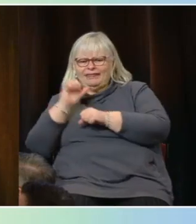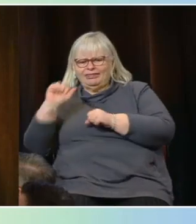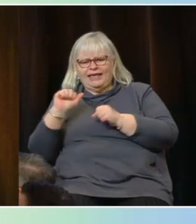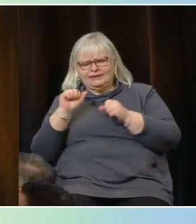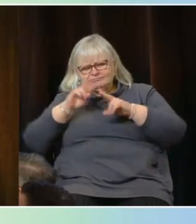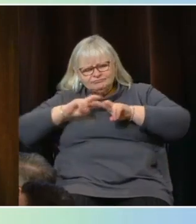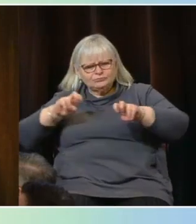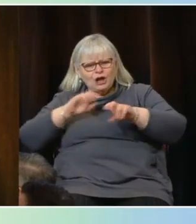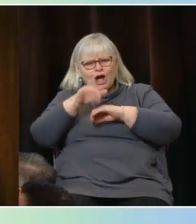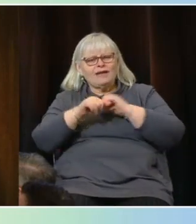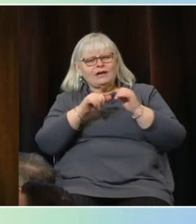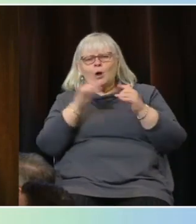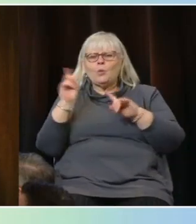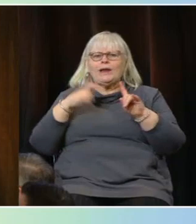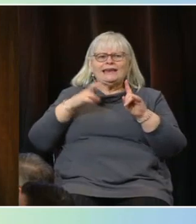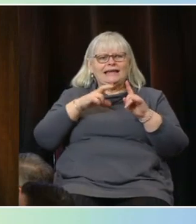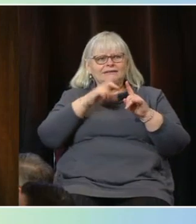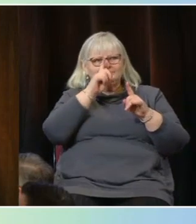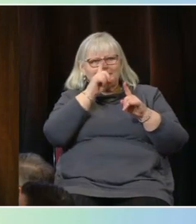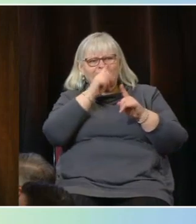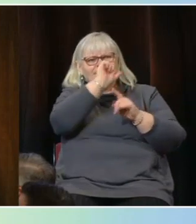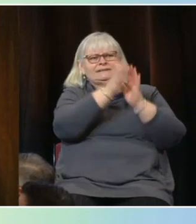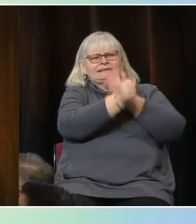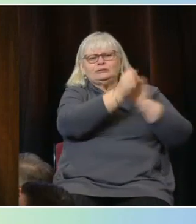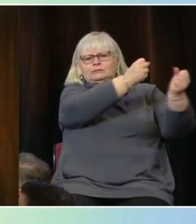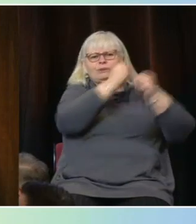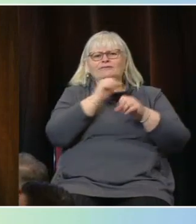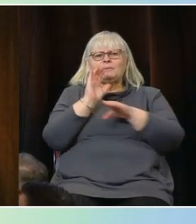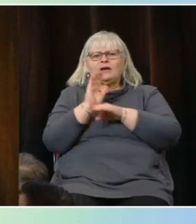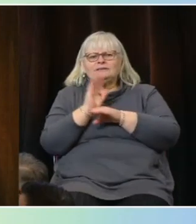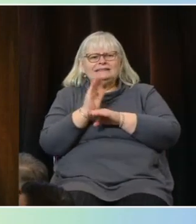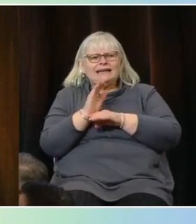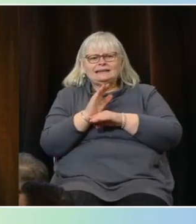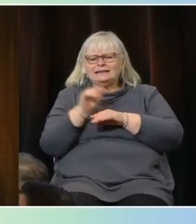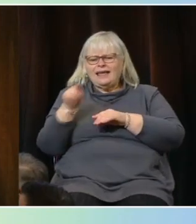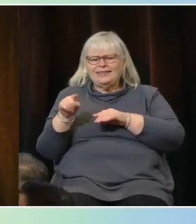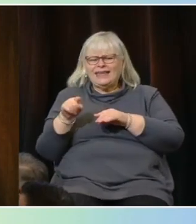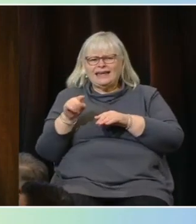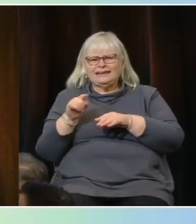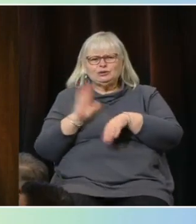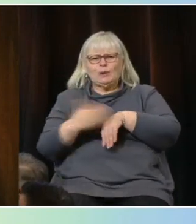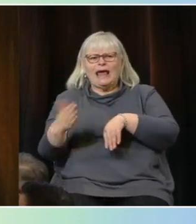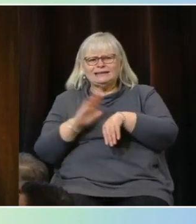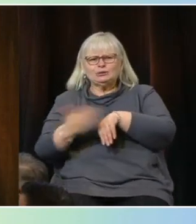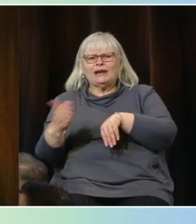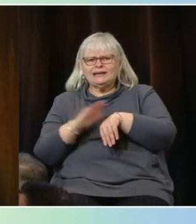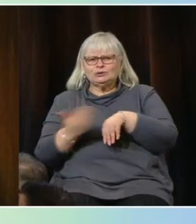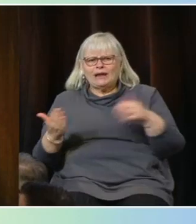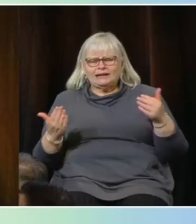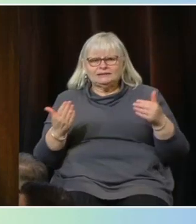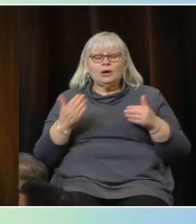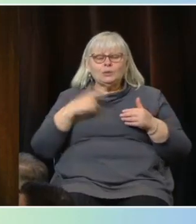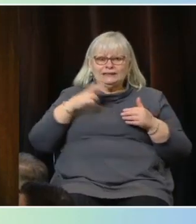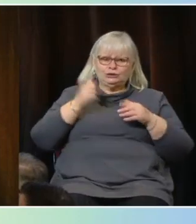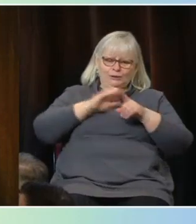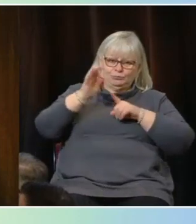migrants targeting higher wage migrants directly for both temporary and skilled migration would improve the productivity of the migration